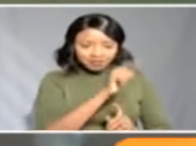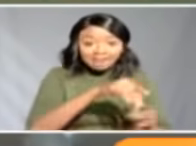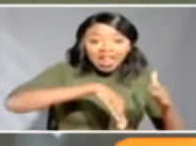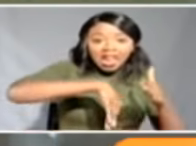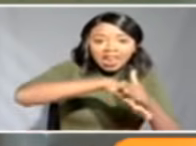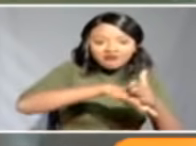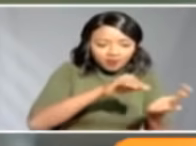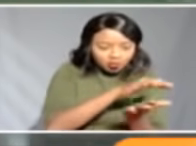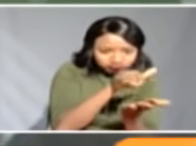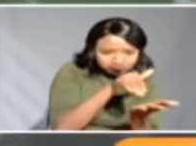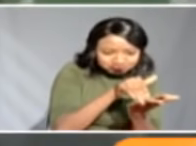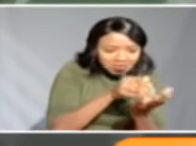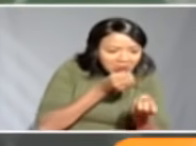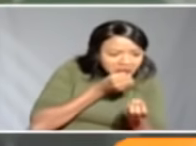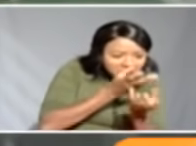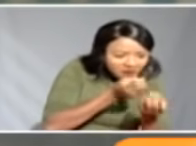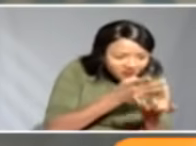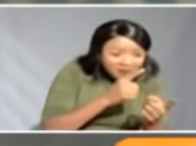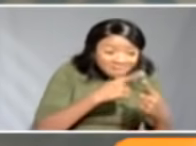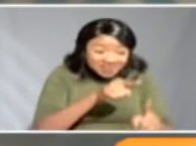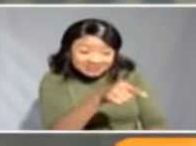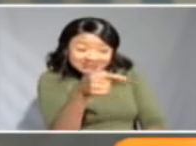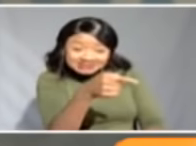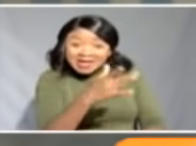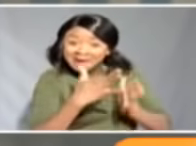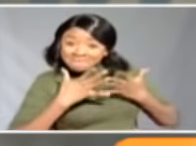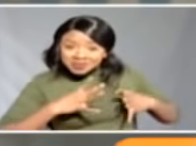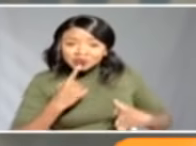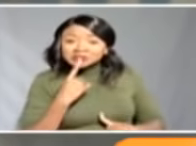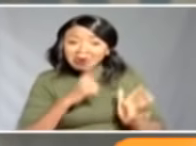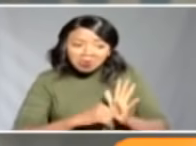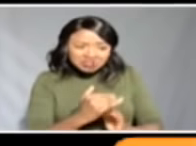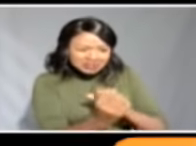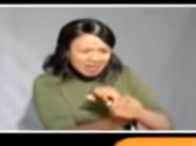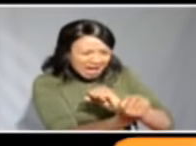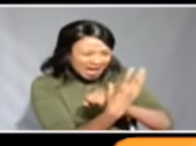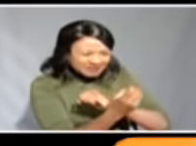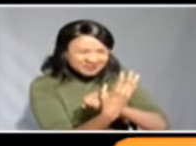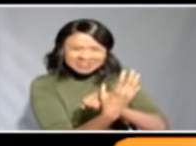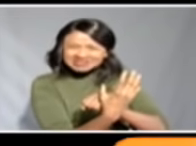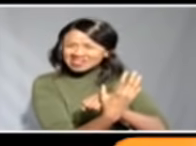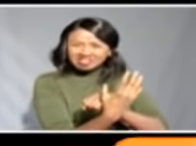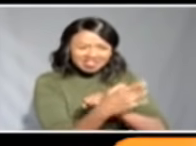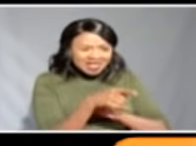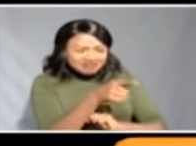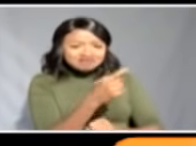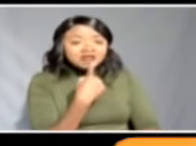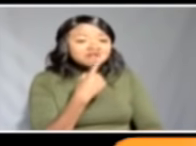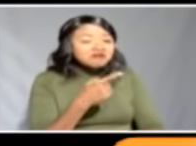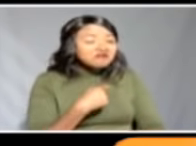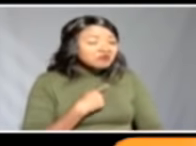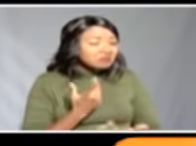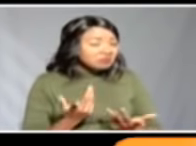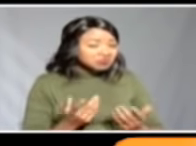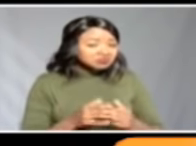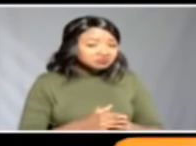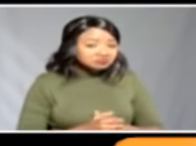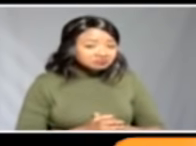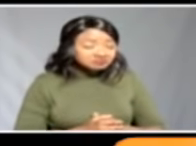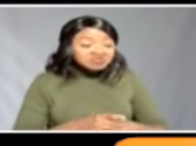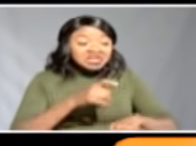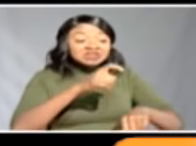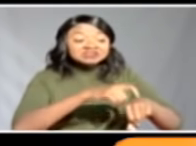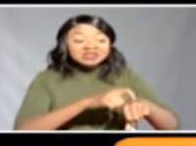Center, but the advice she got baffled her. Mkuu wa children aliniambia hii hata